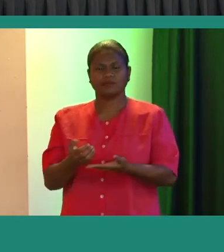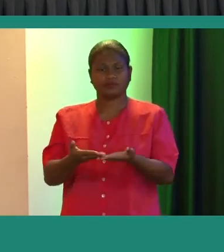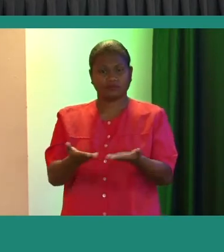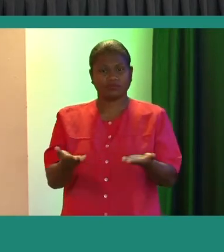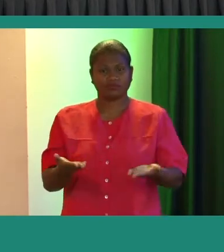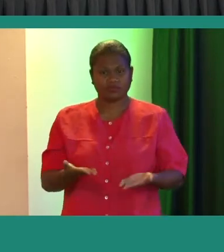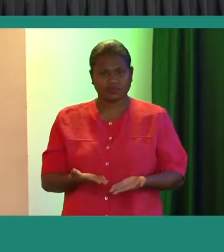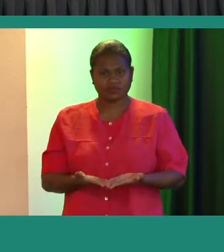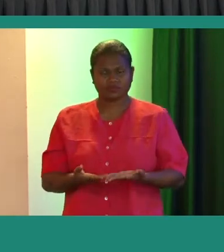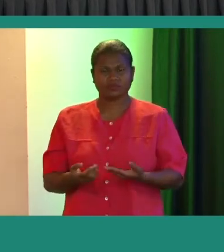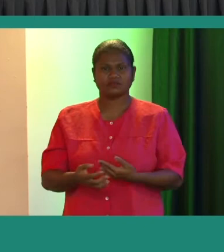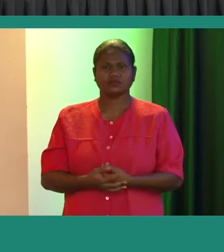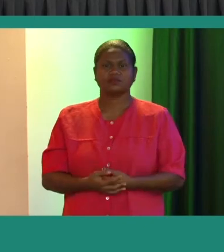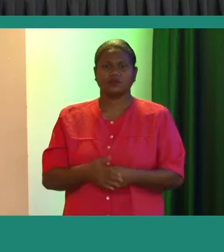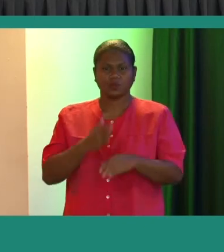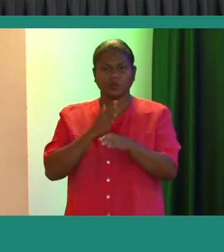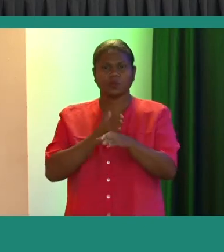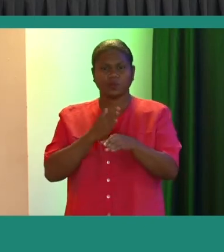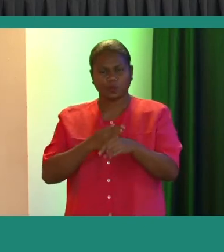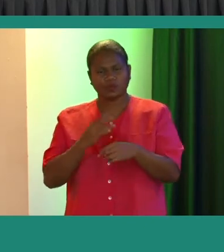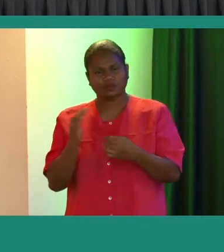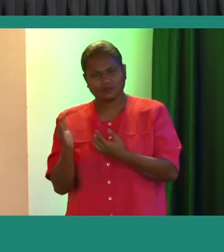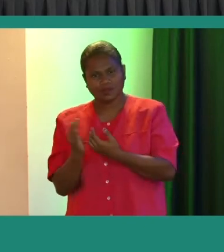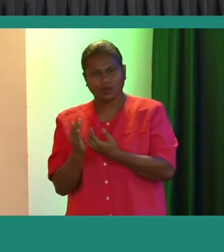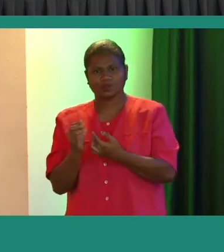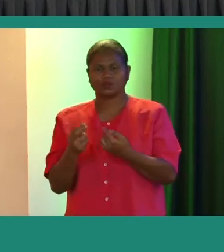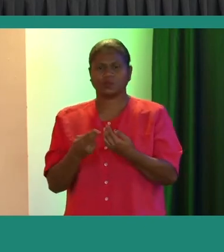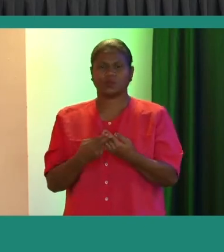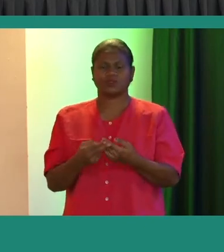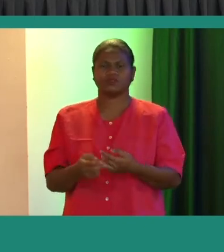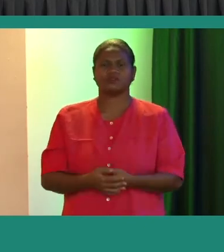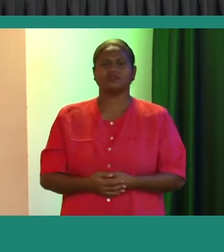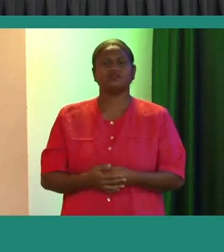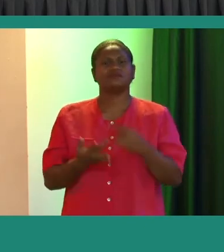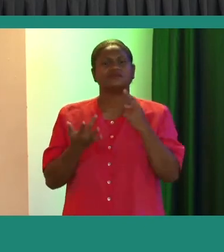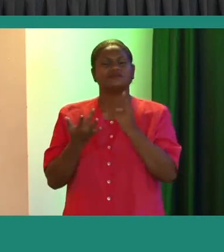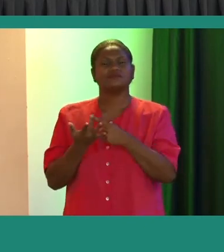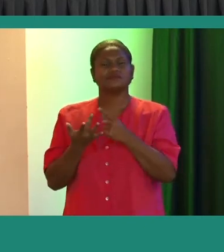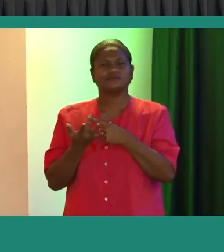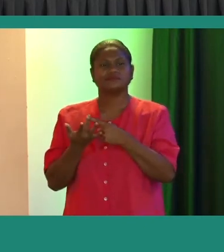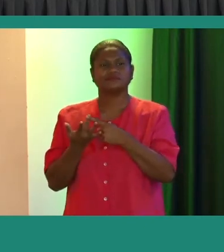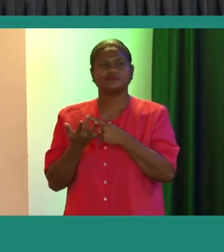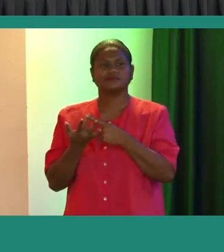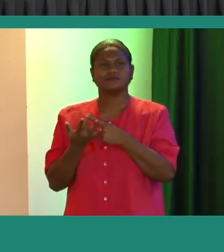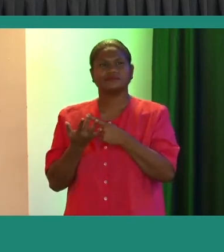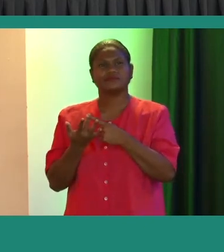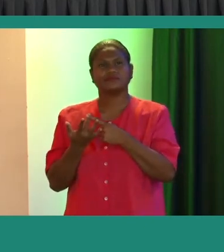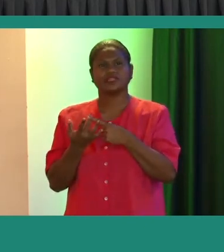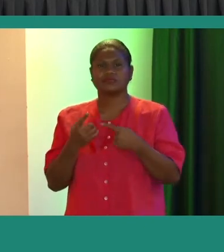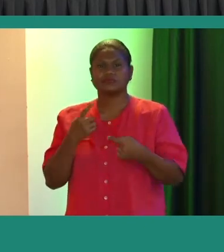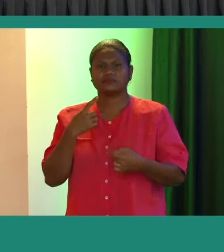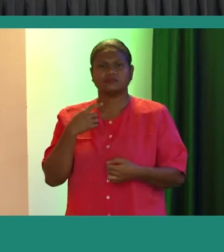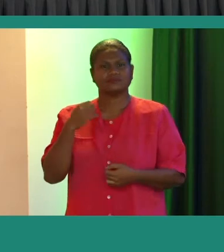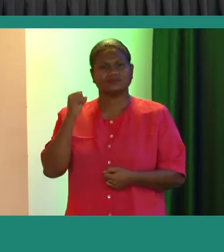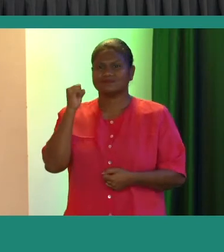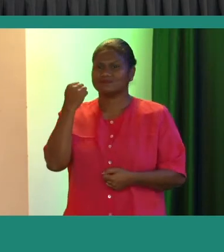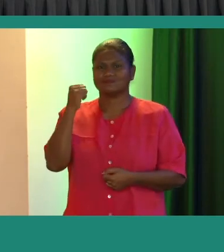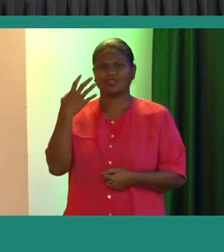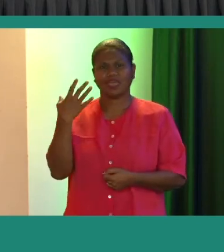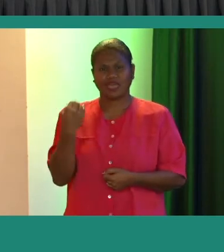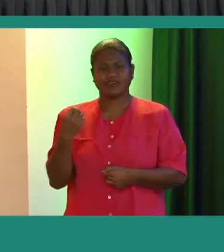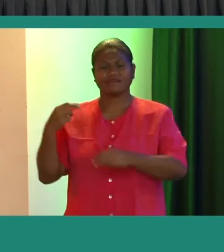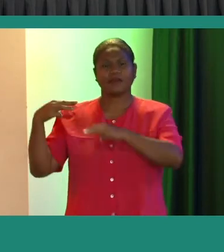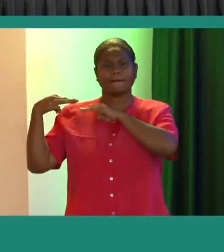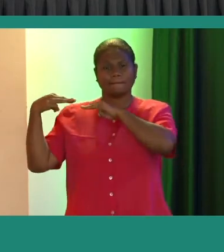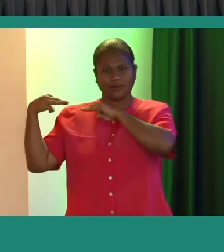been working closely with. The others, like I've said, we do not have GESI managers